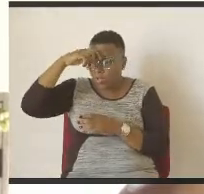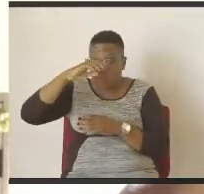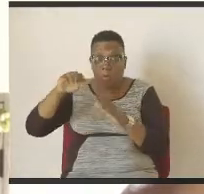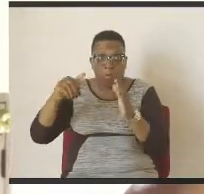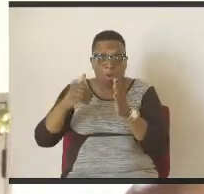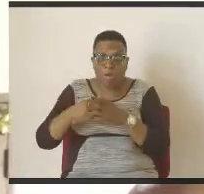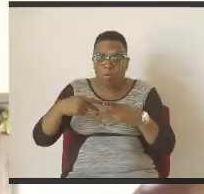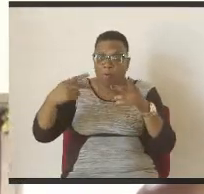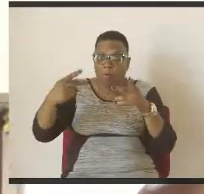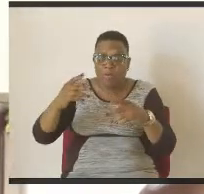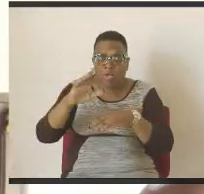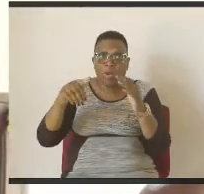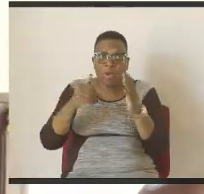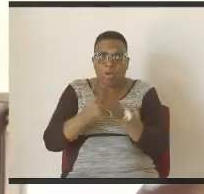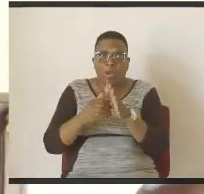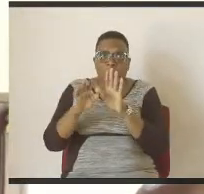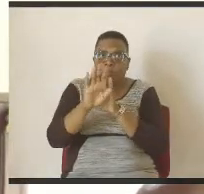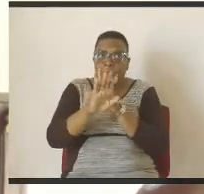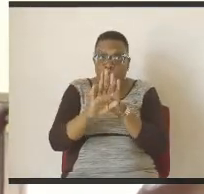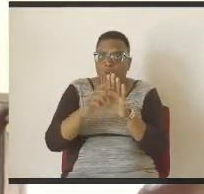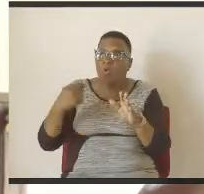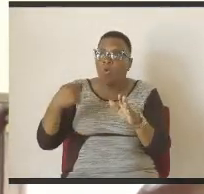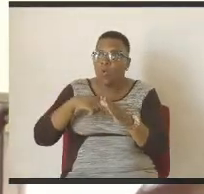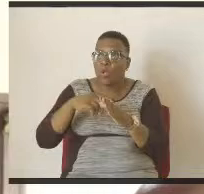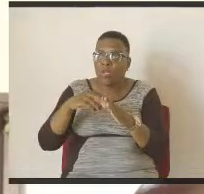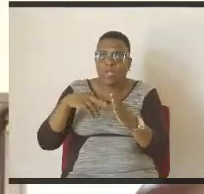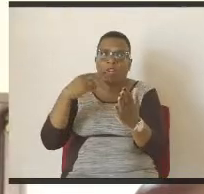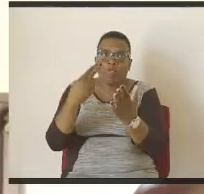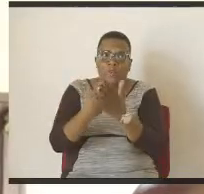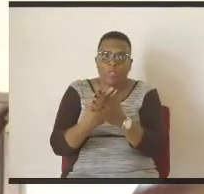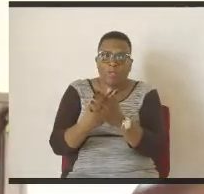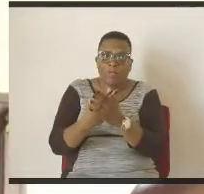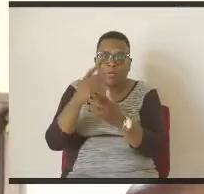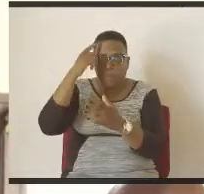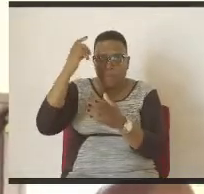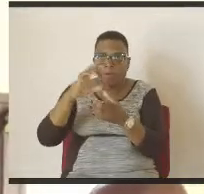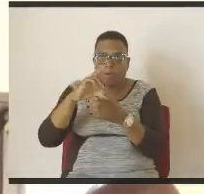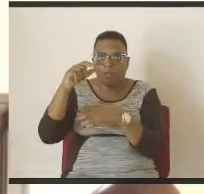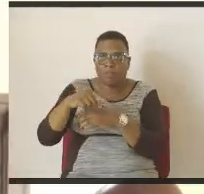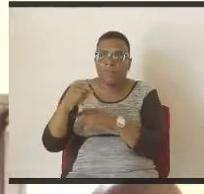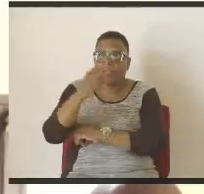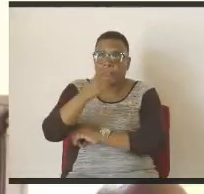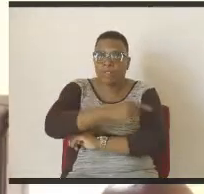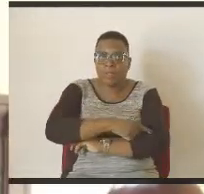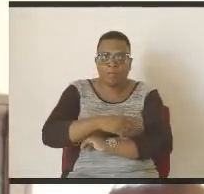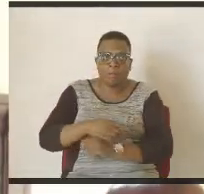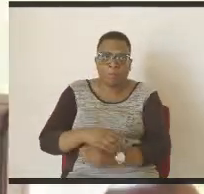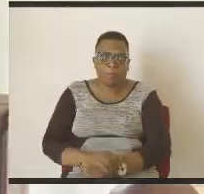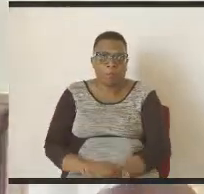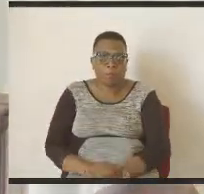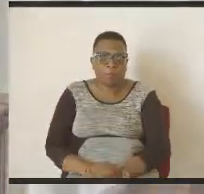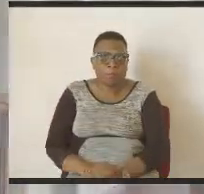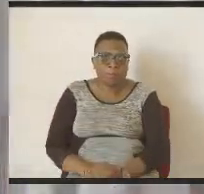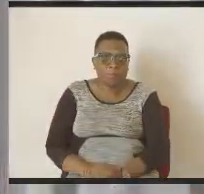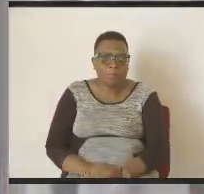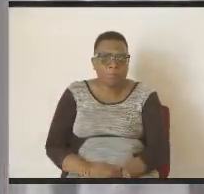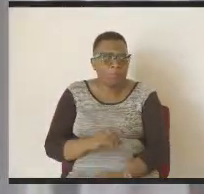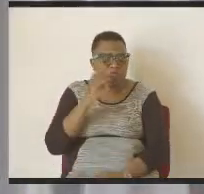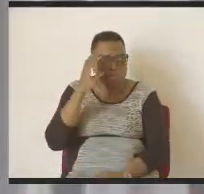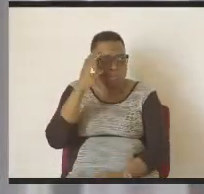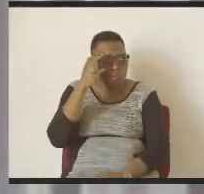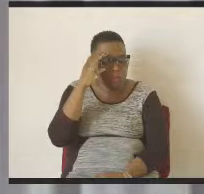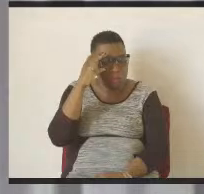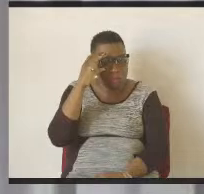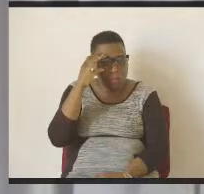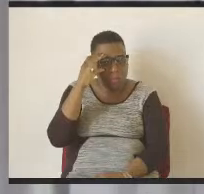protection, we have access because of this day. Praise Jesus. Amen. Amen.